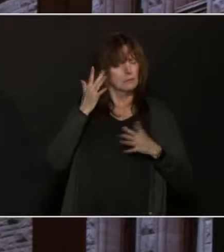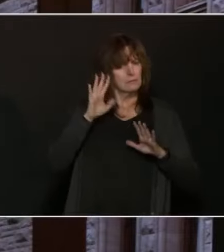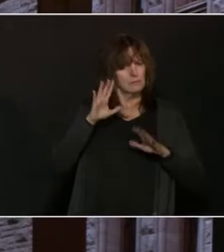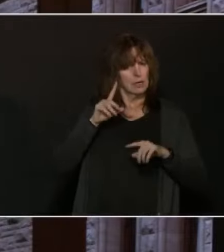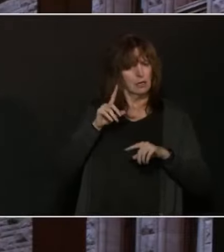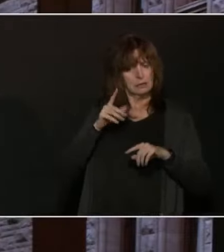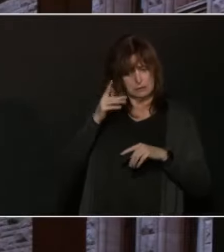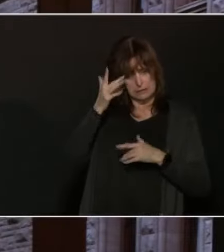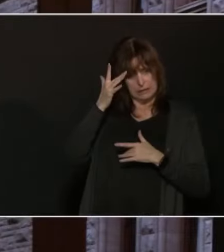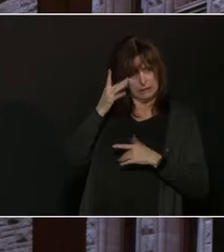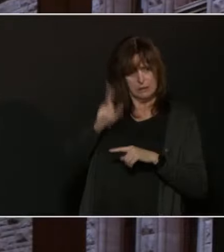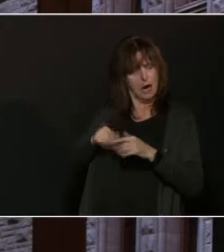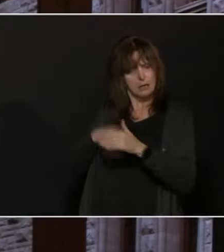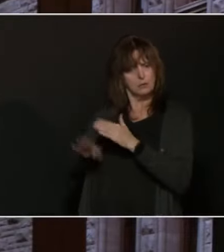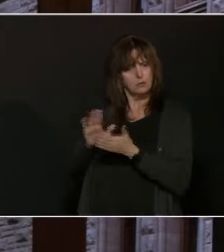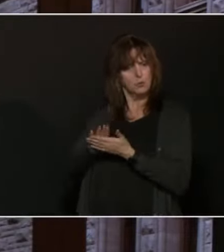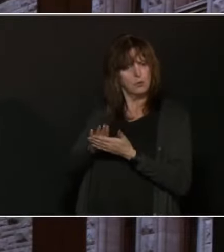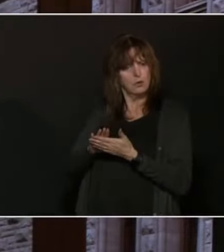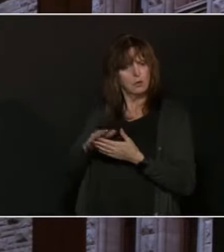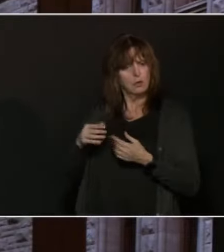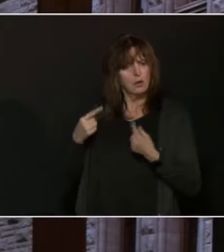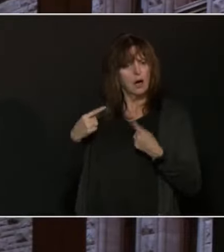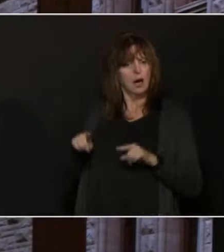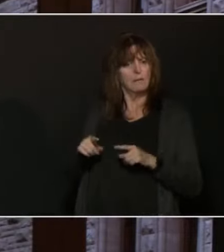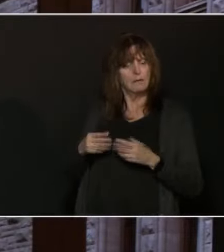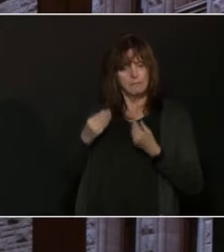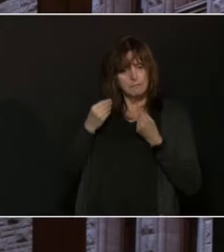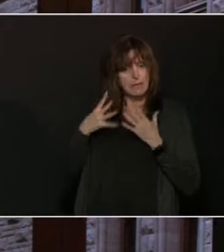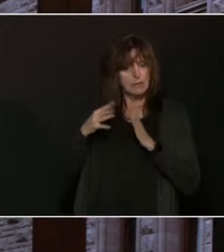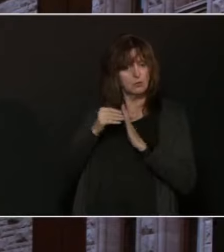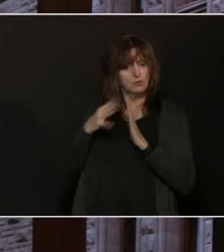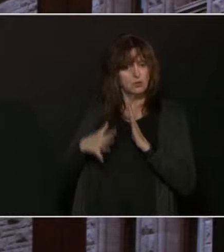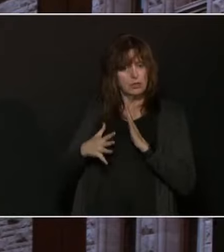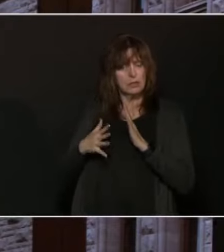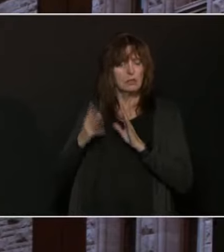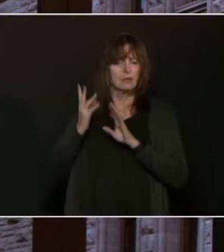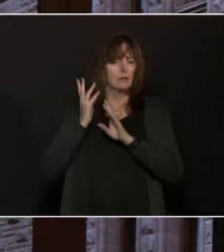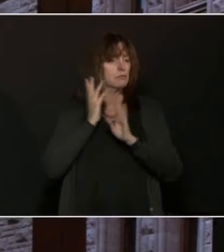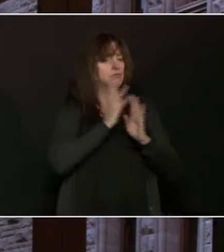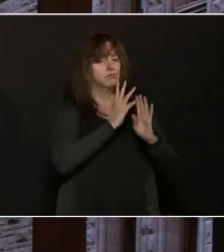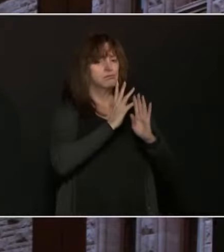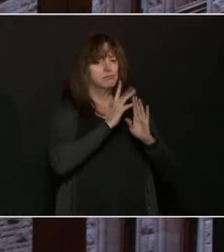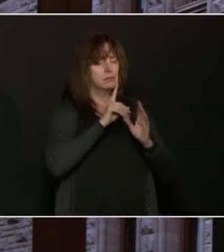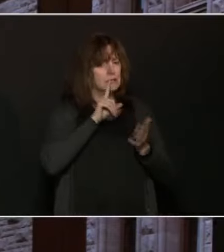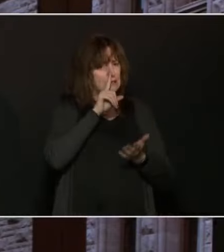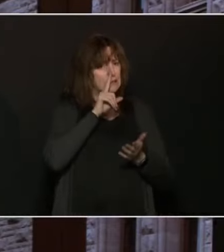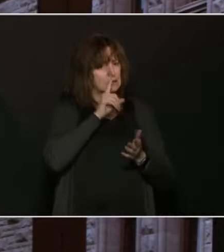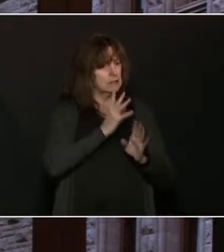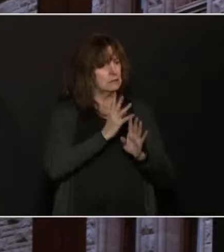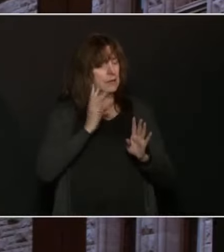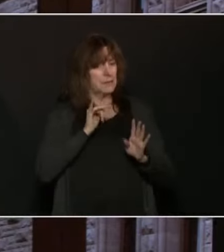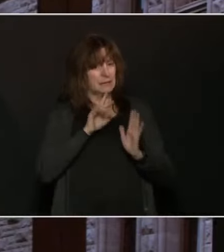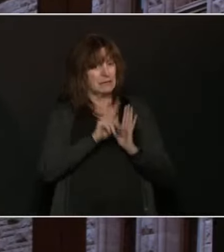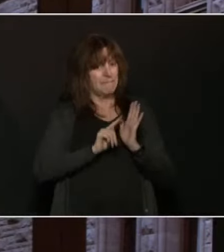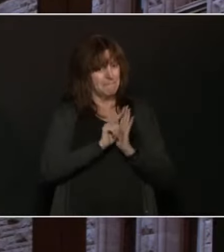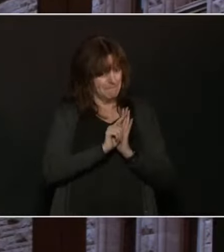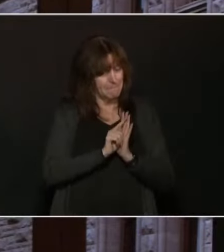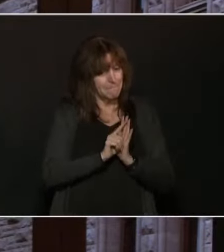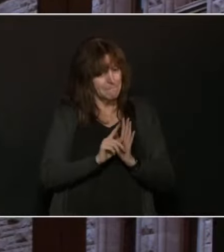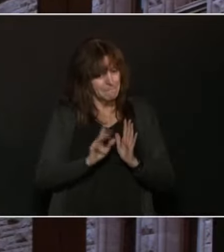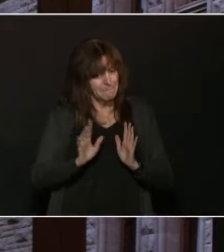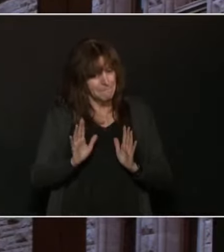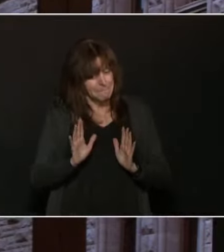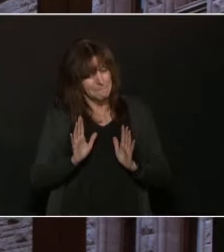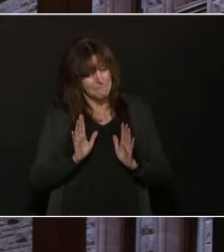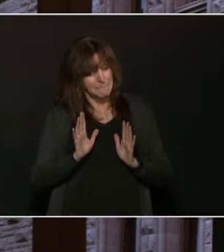and get tested. At that time, we had problems with the number of people having to wait a long time in lineups, sometimes then later, a long time to get a booked appointment.